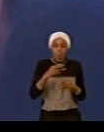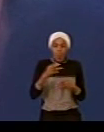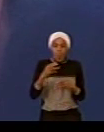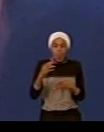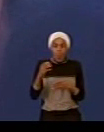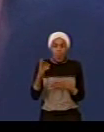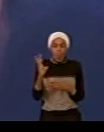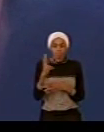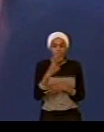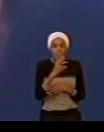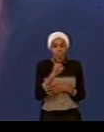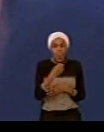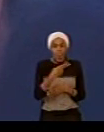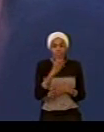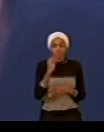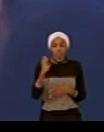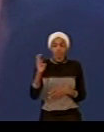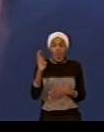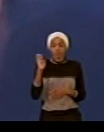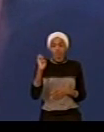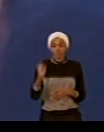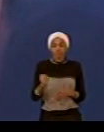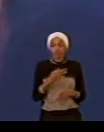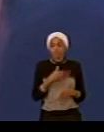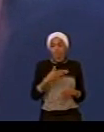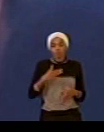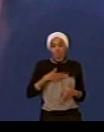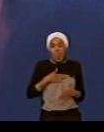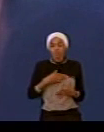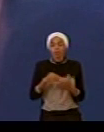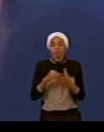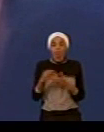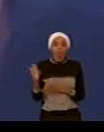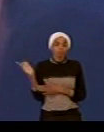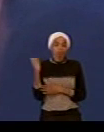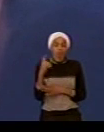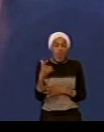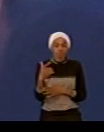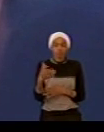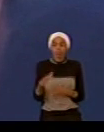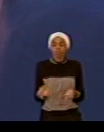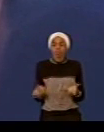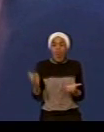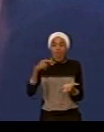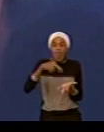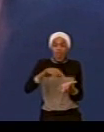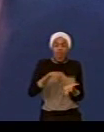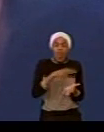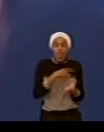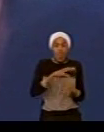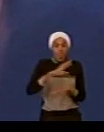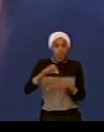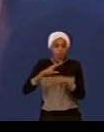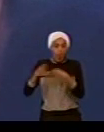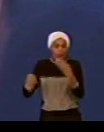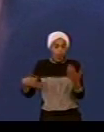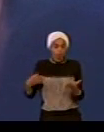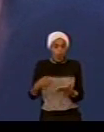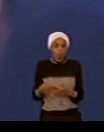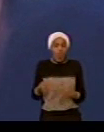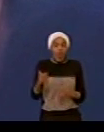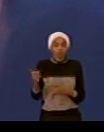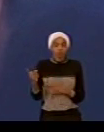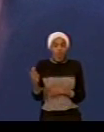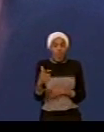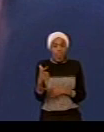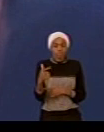sheaf arose, and also stood upright. And behold, your sheaves stood round about, and made obeisance